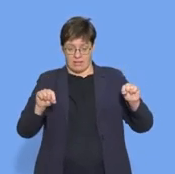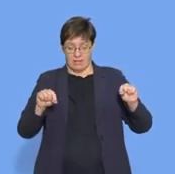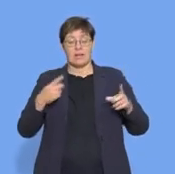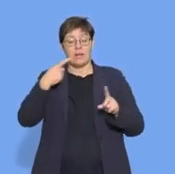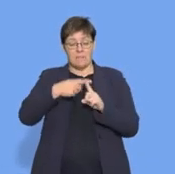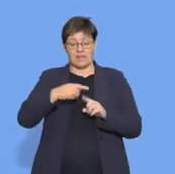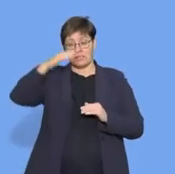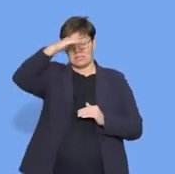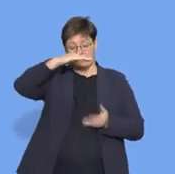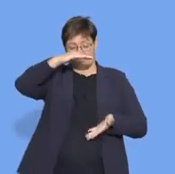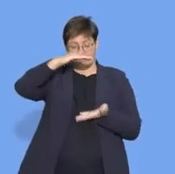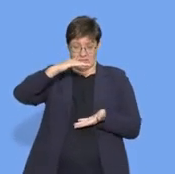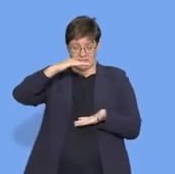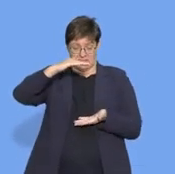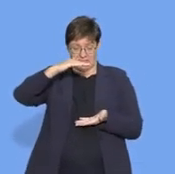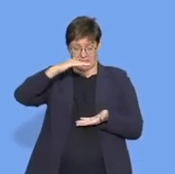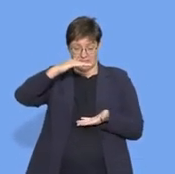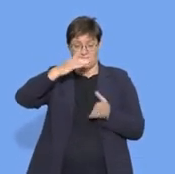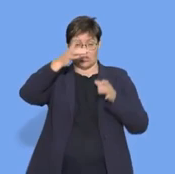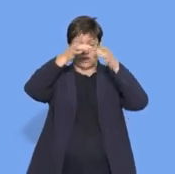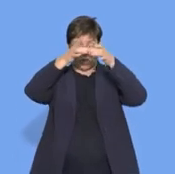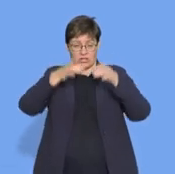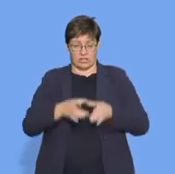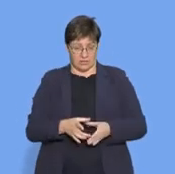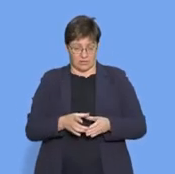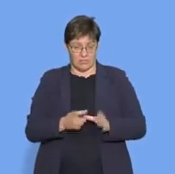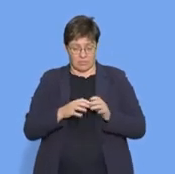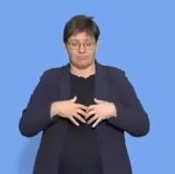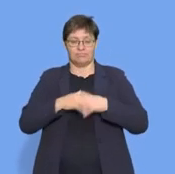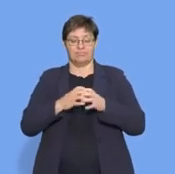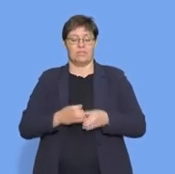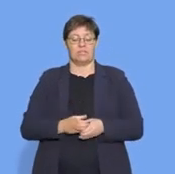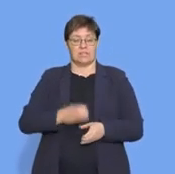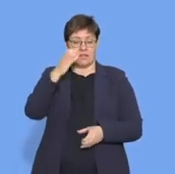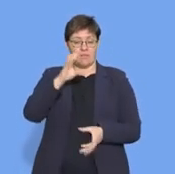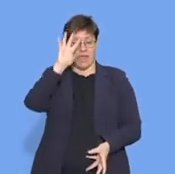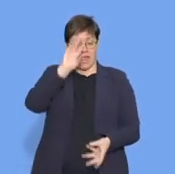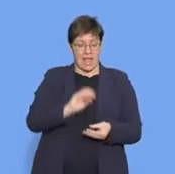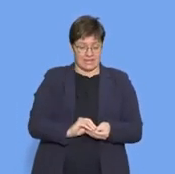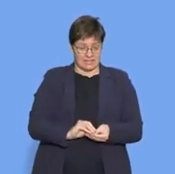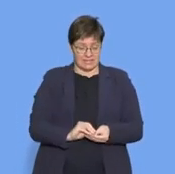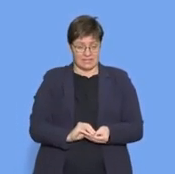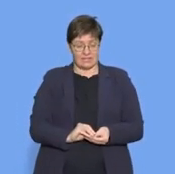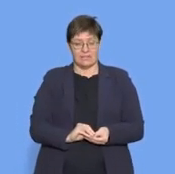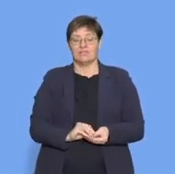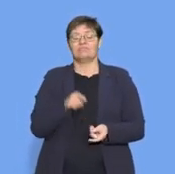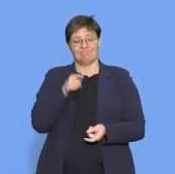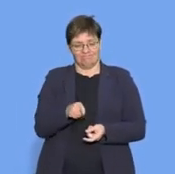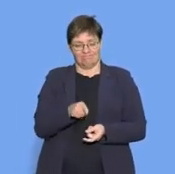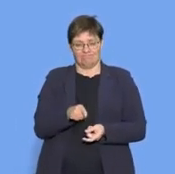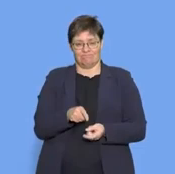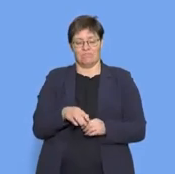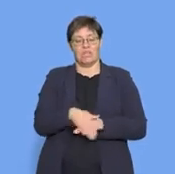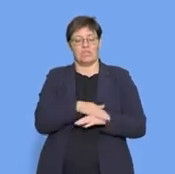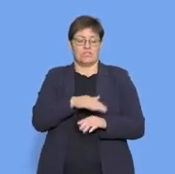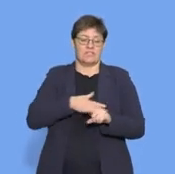rectangle and the area of the two circles that comprise the cylinder, because when I add those areas together,